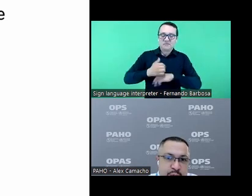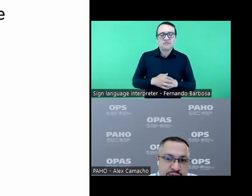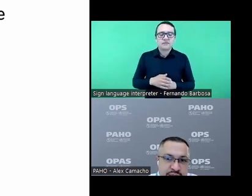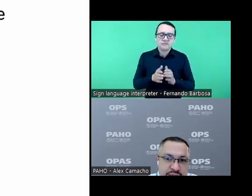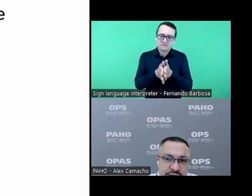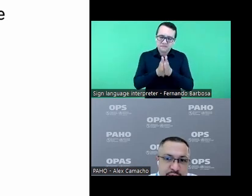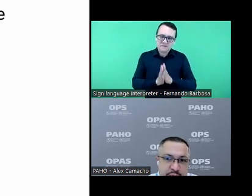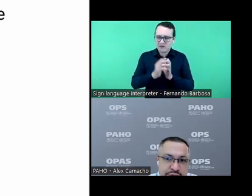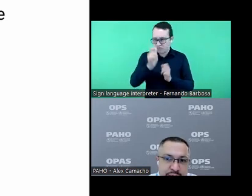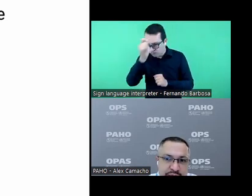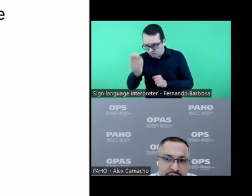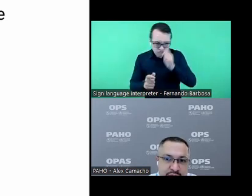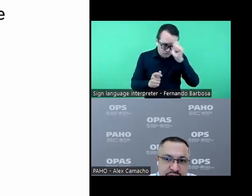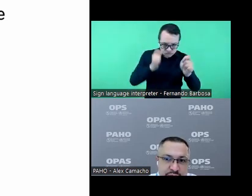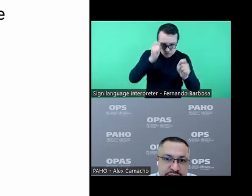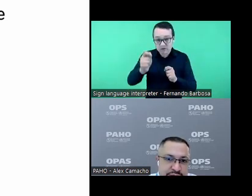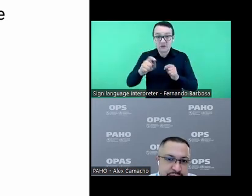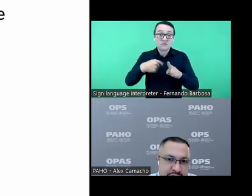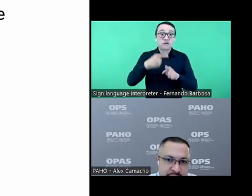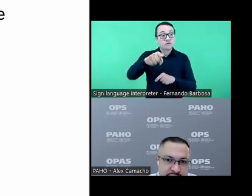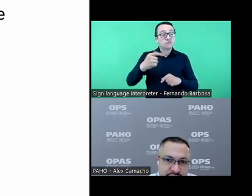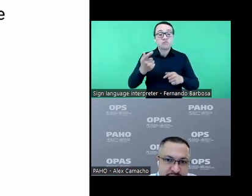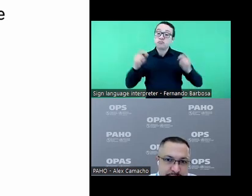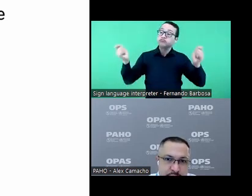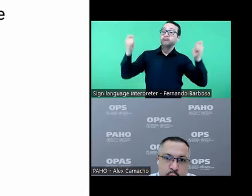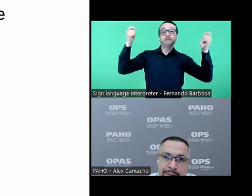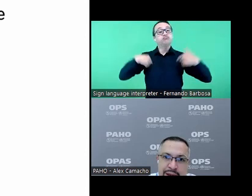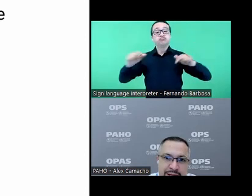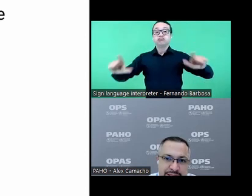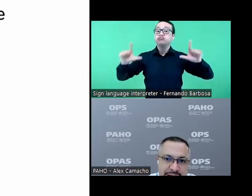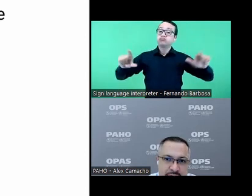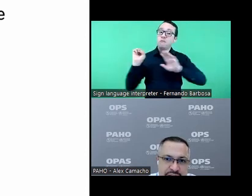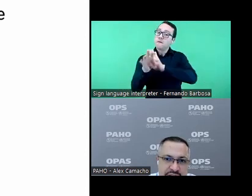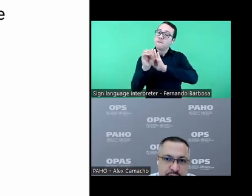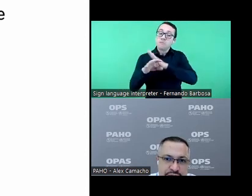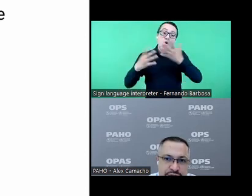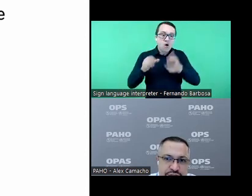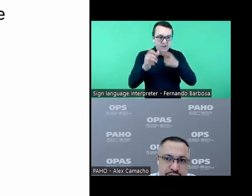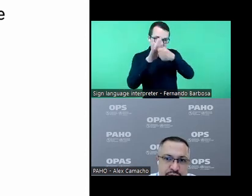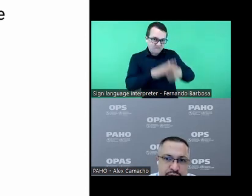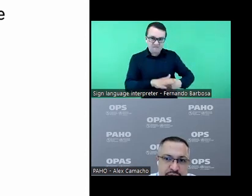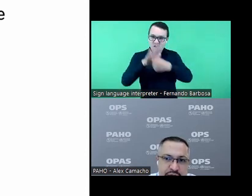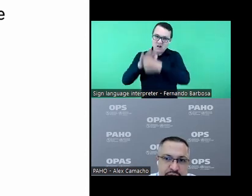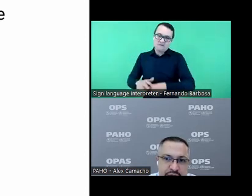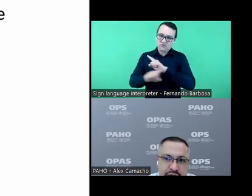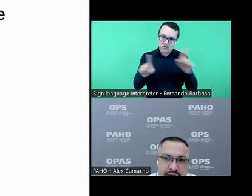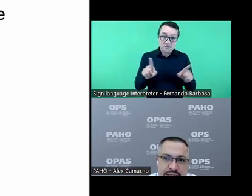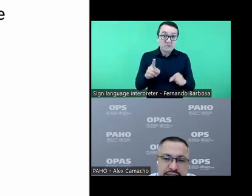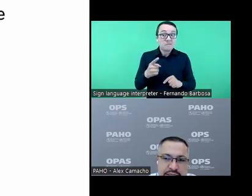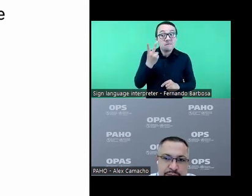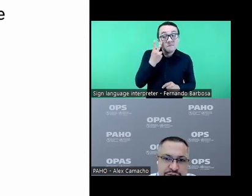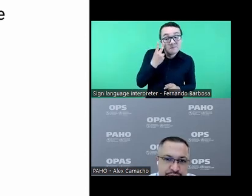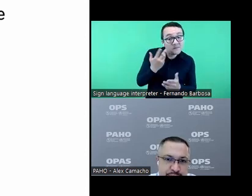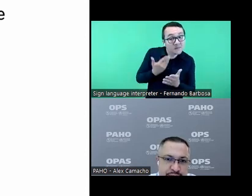from posting self-promotional materials or discriminatory messages. We may disable the chat box should it